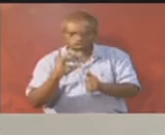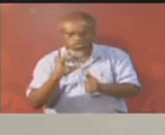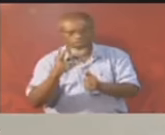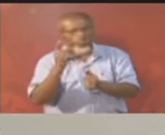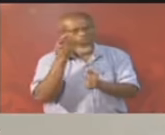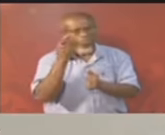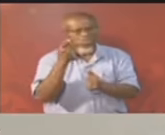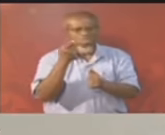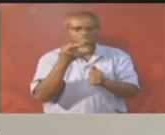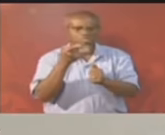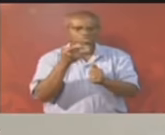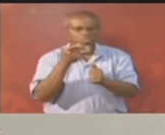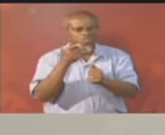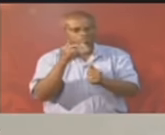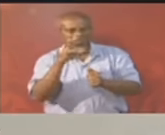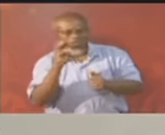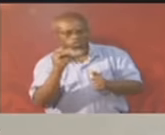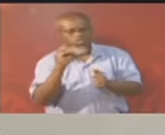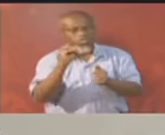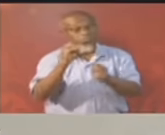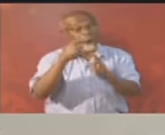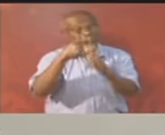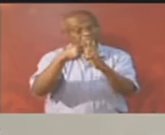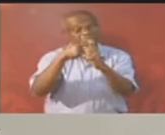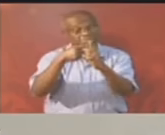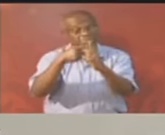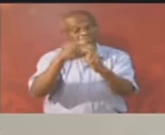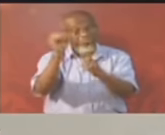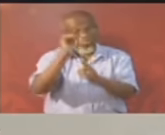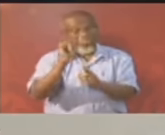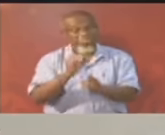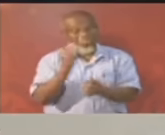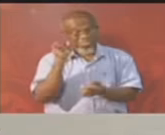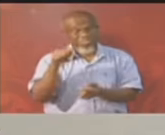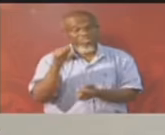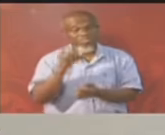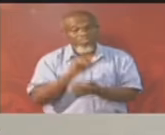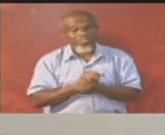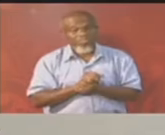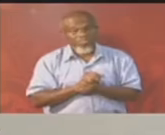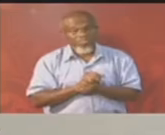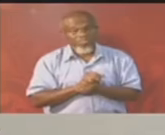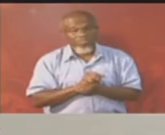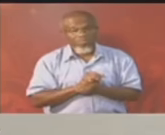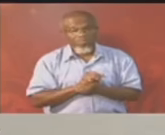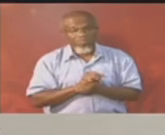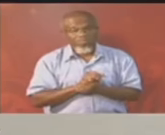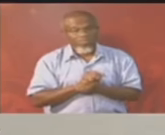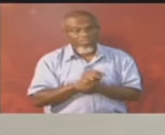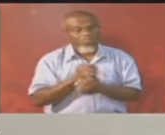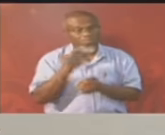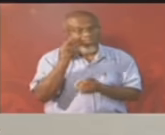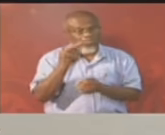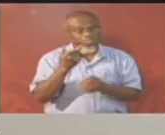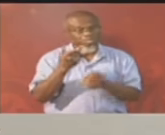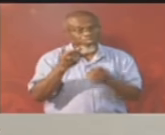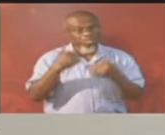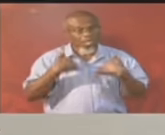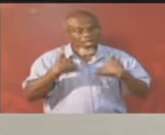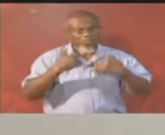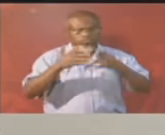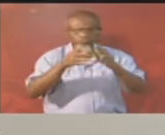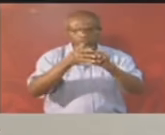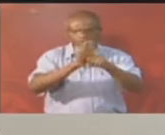or more that are actually COVID positive, reflective of high levels of circulation of the virus in